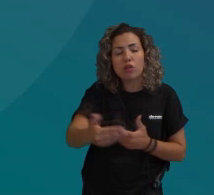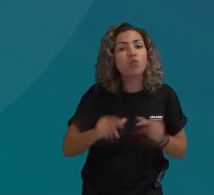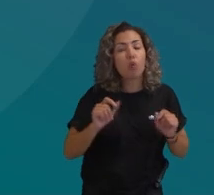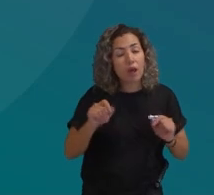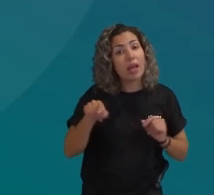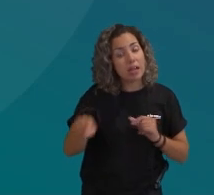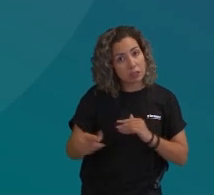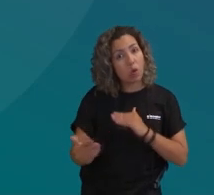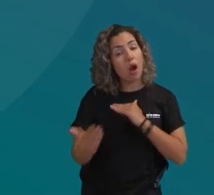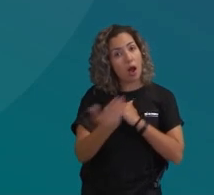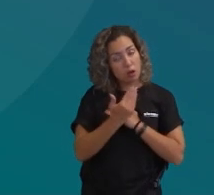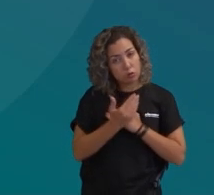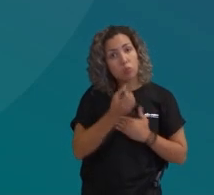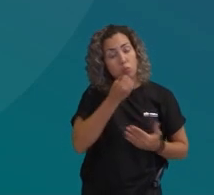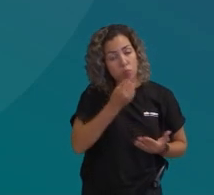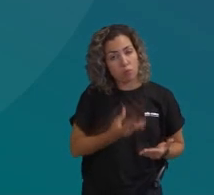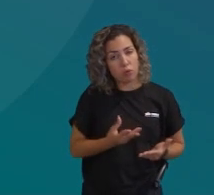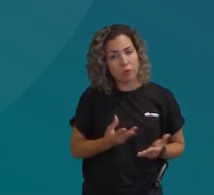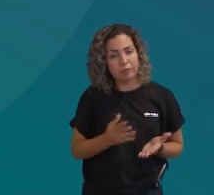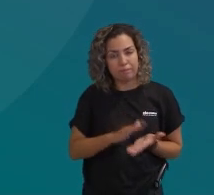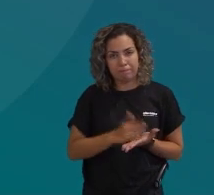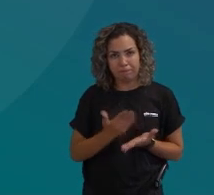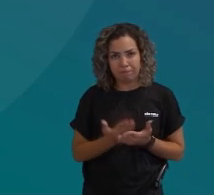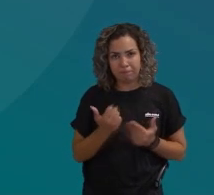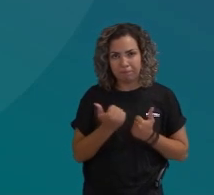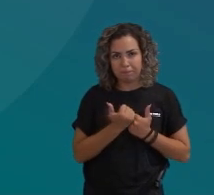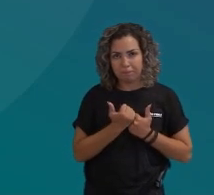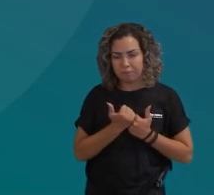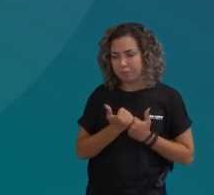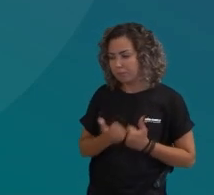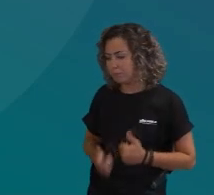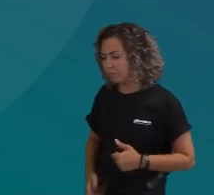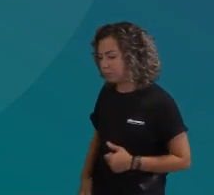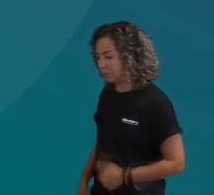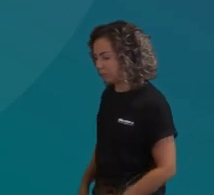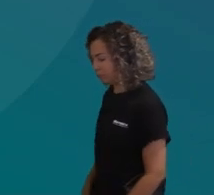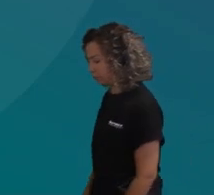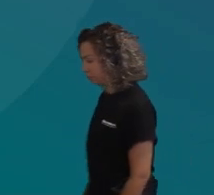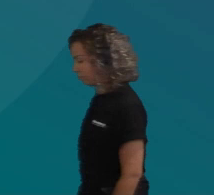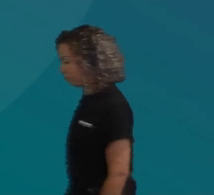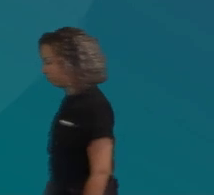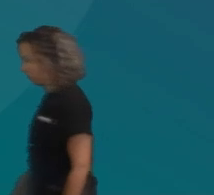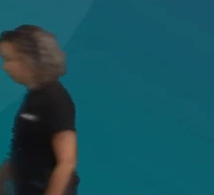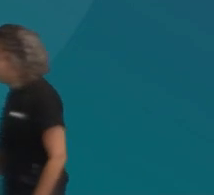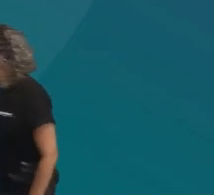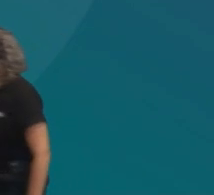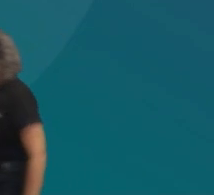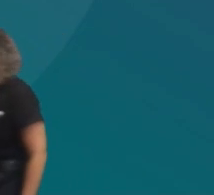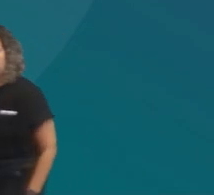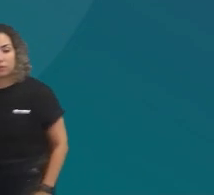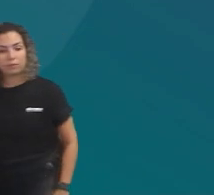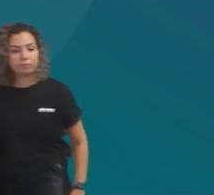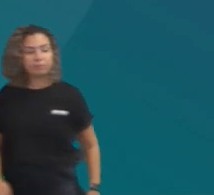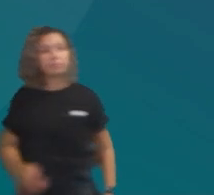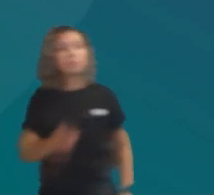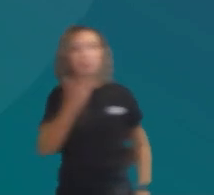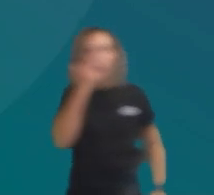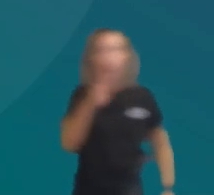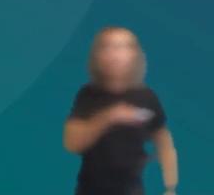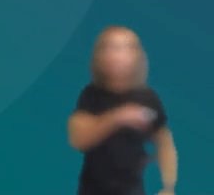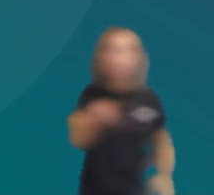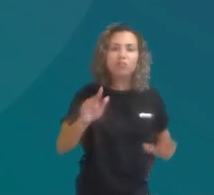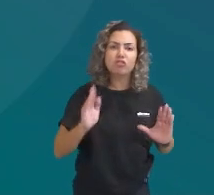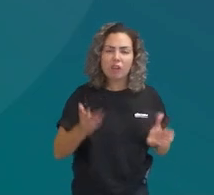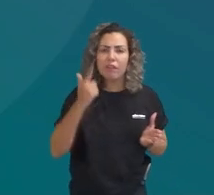Now I'm moving actually to some of our bigger programs. I don't know how many of you have heard of Day Zero, but Day